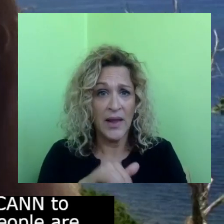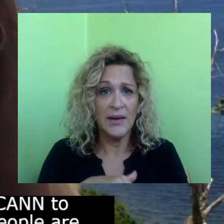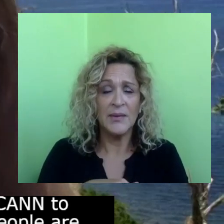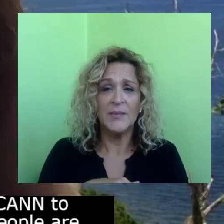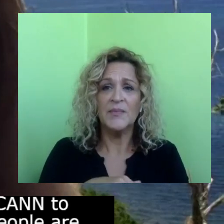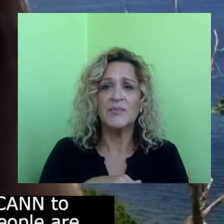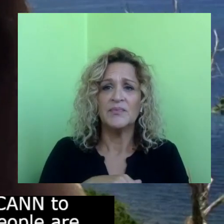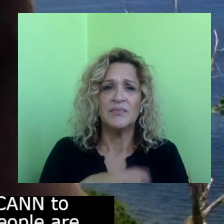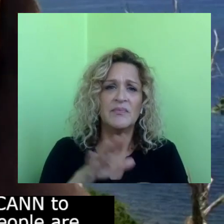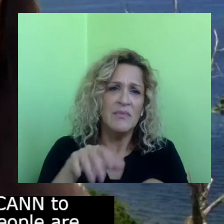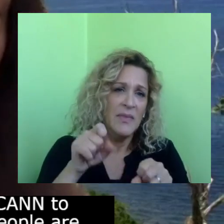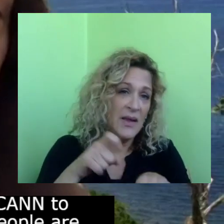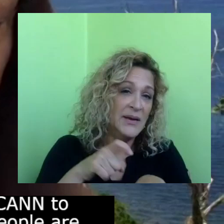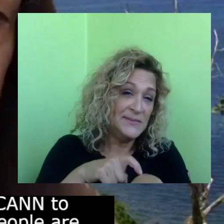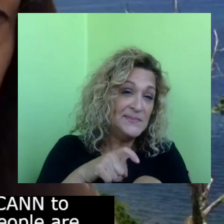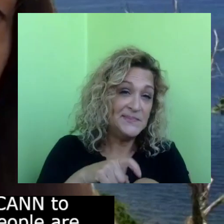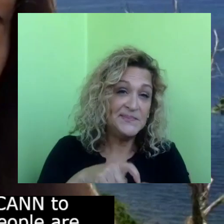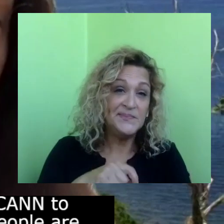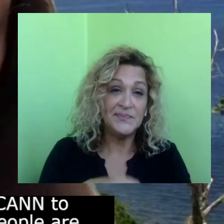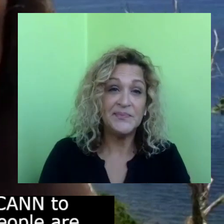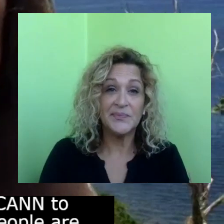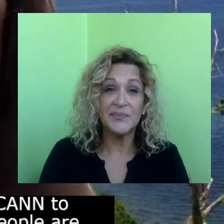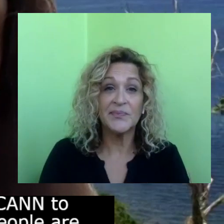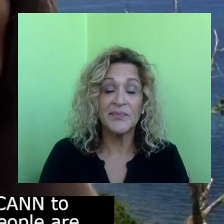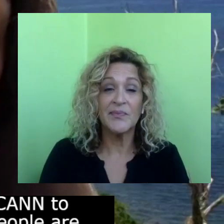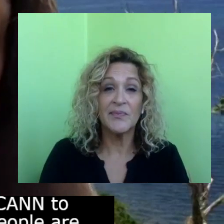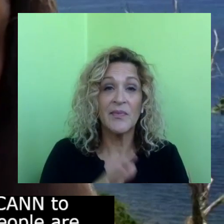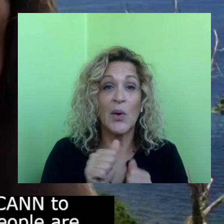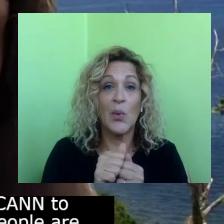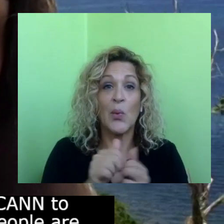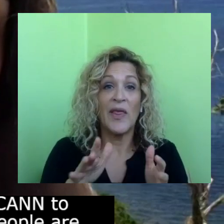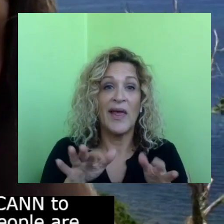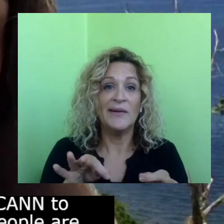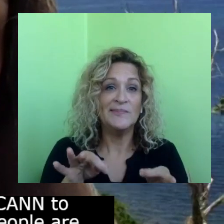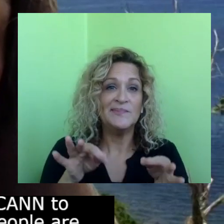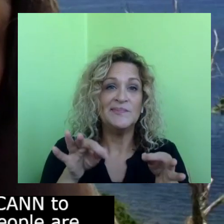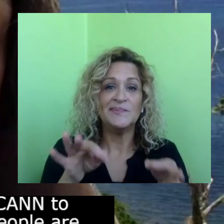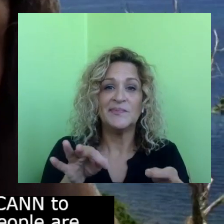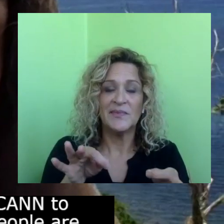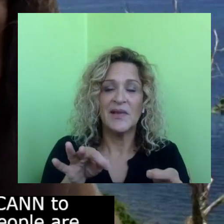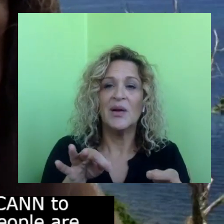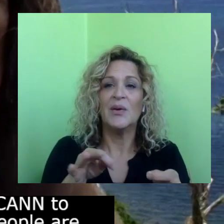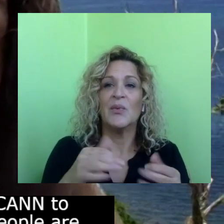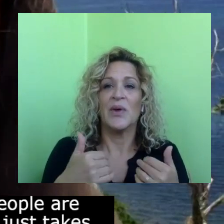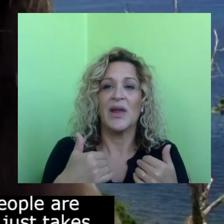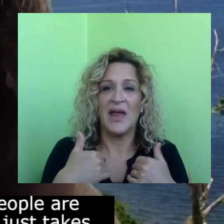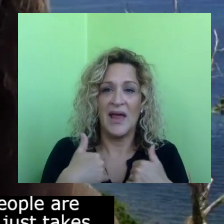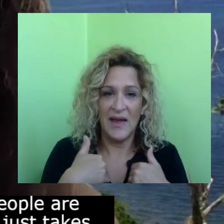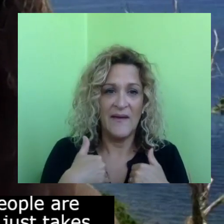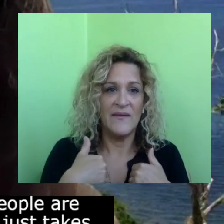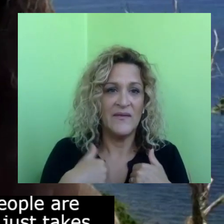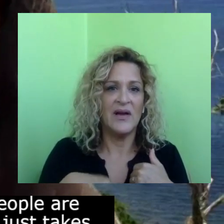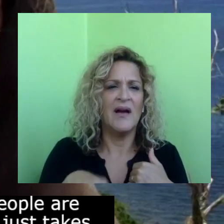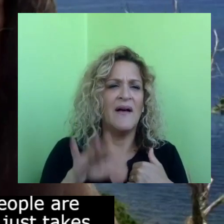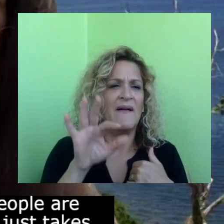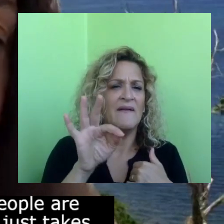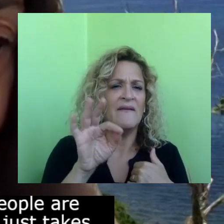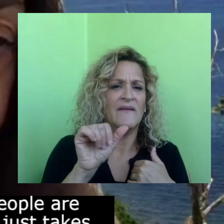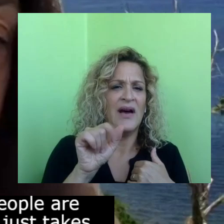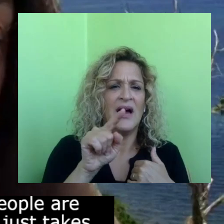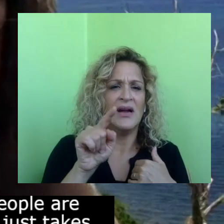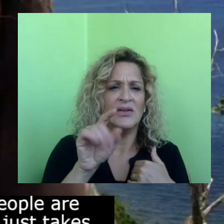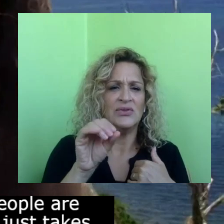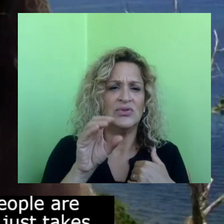takes time. So without further ado, we have a Fazal M has his raised